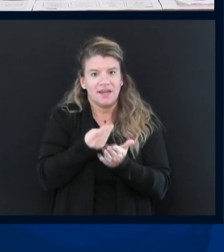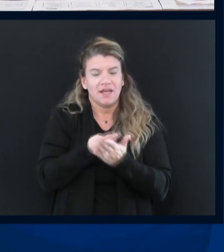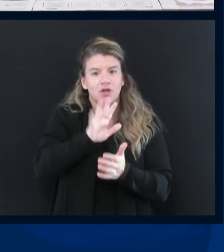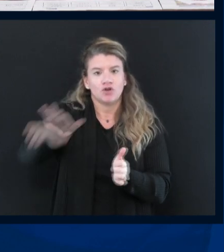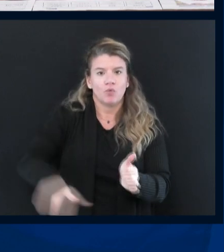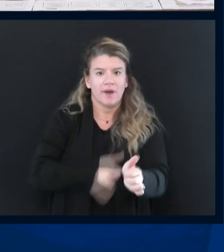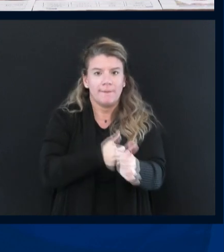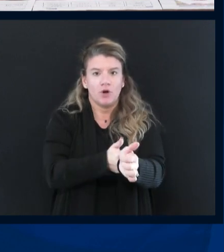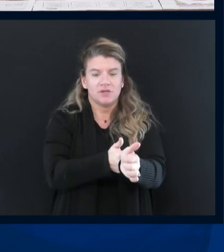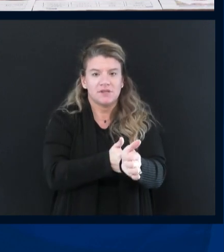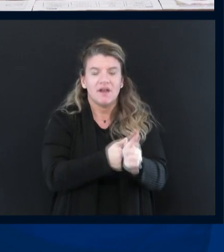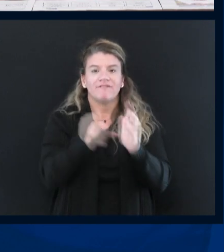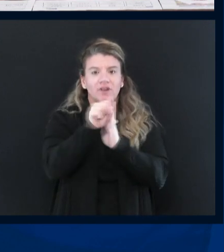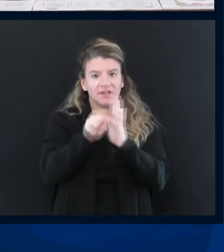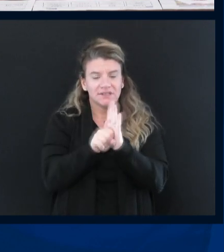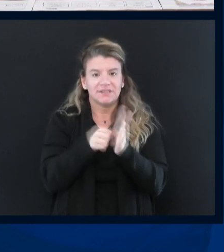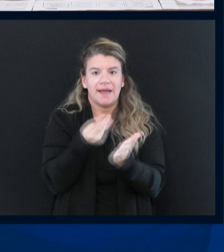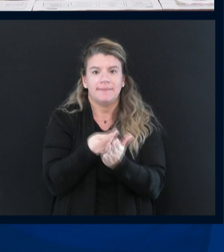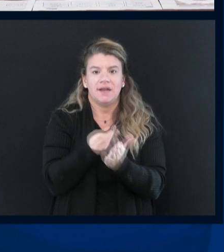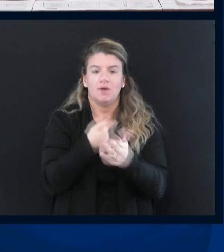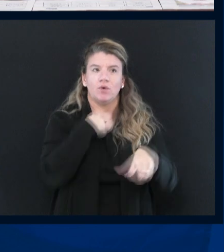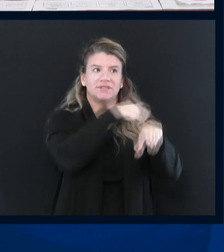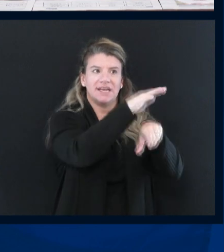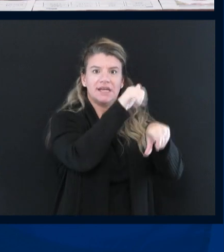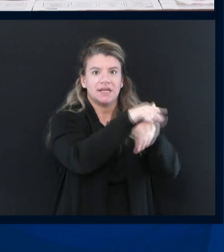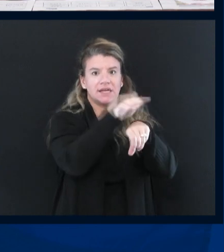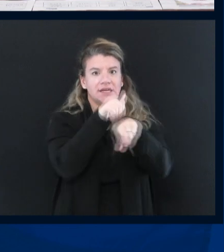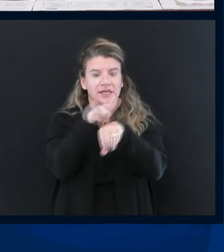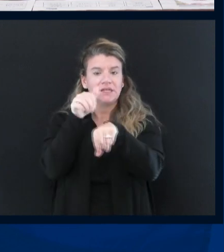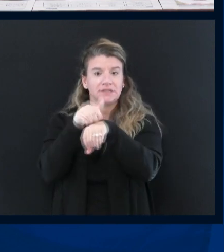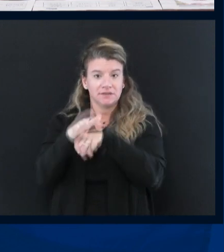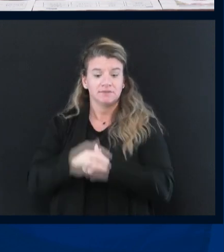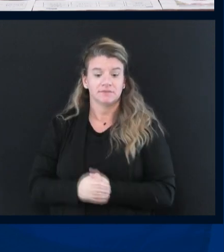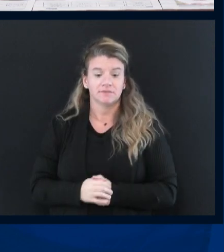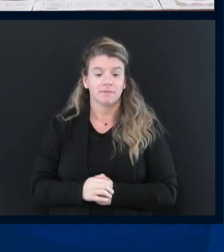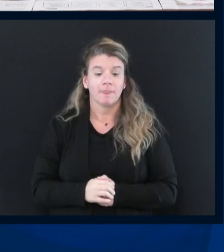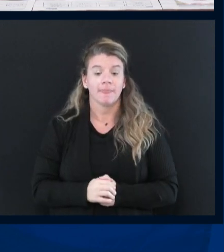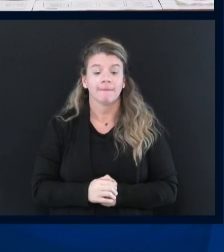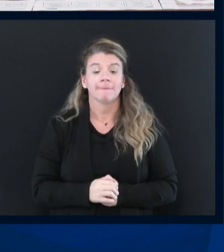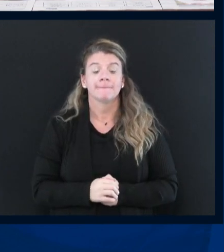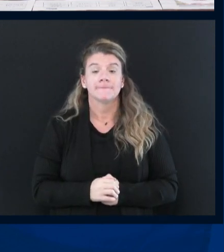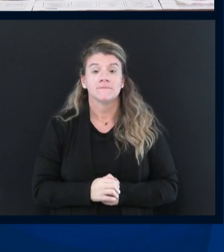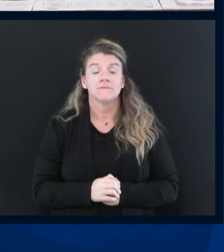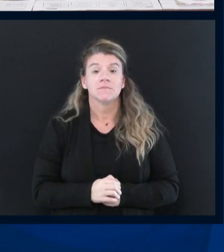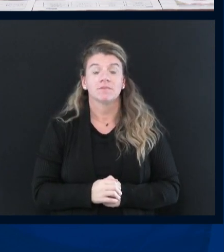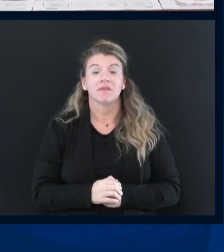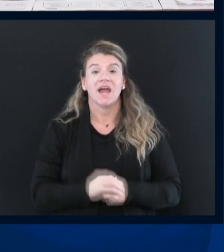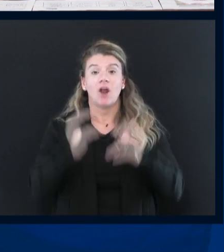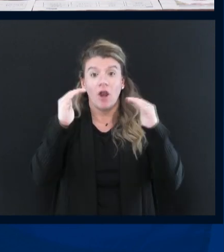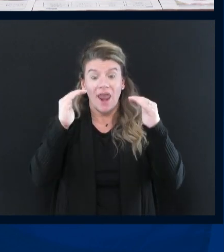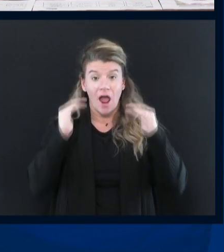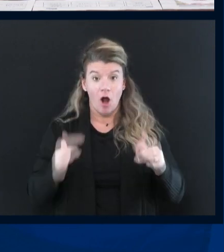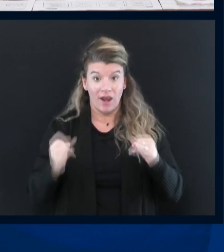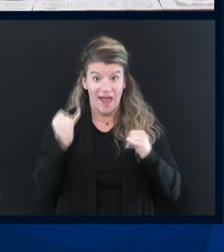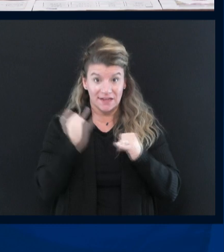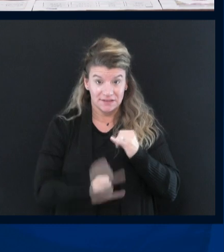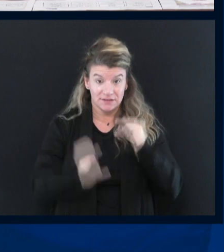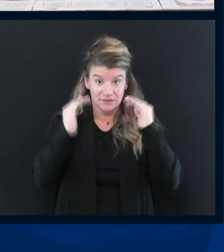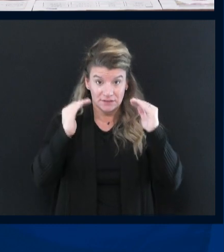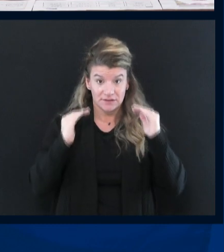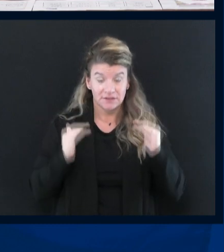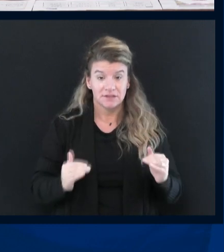on the state monies that we're sending out. And the last thing is we